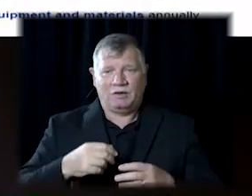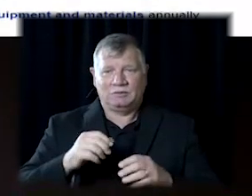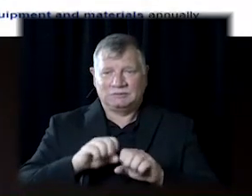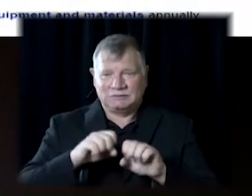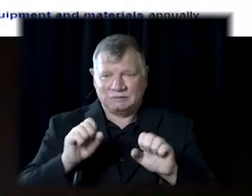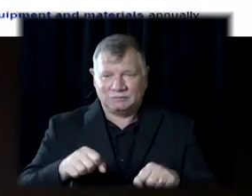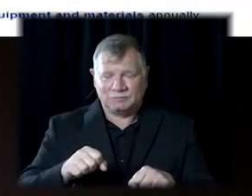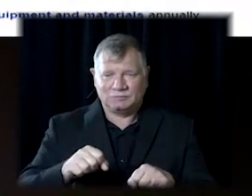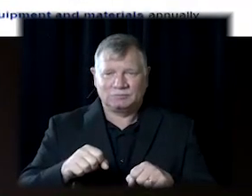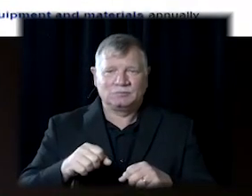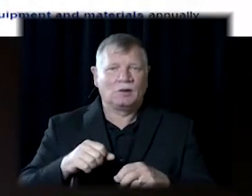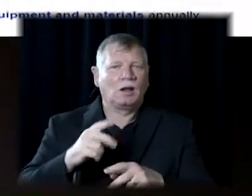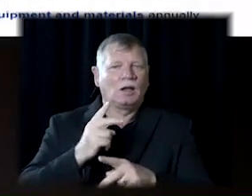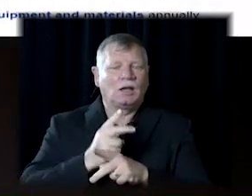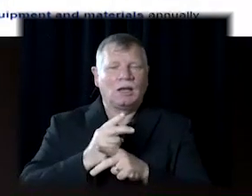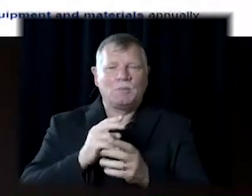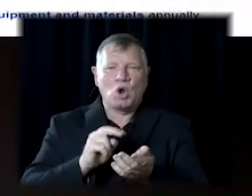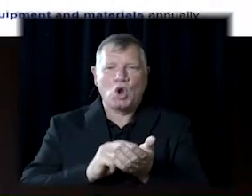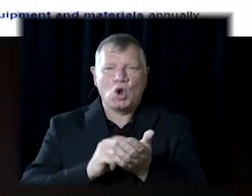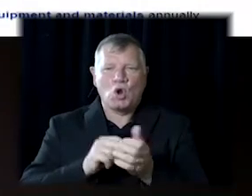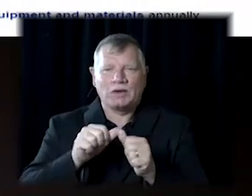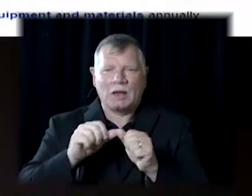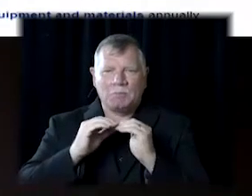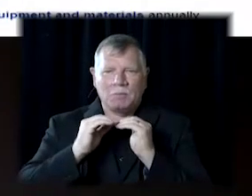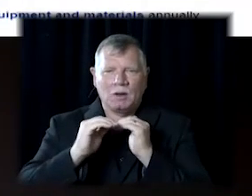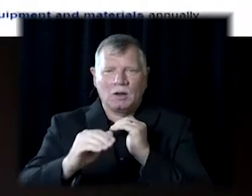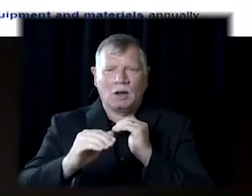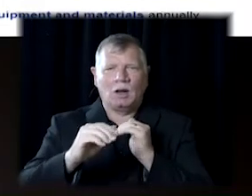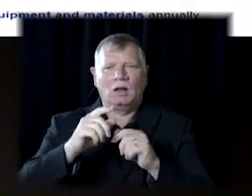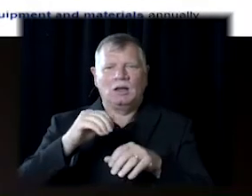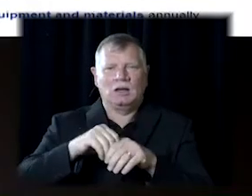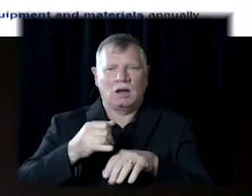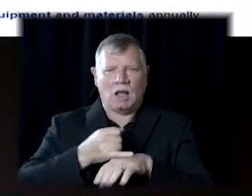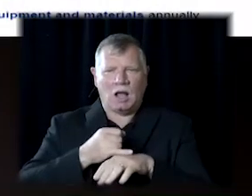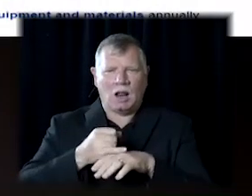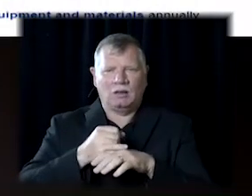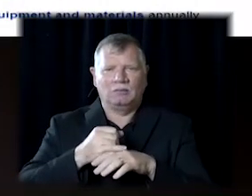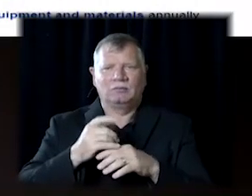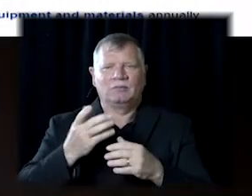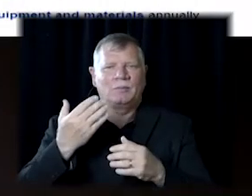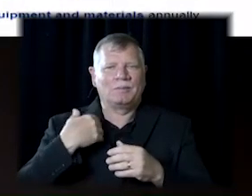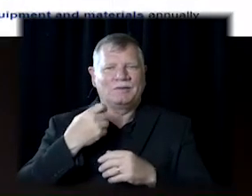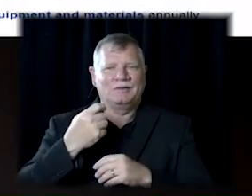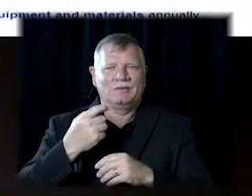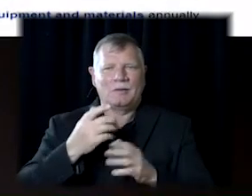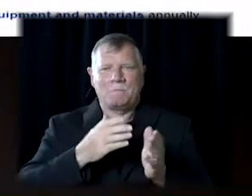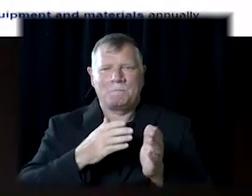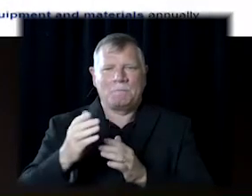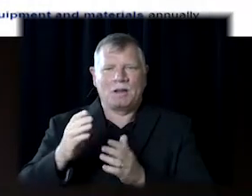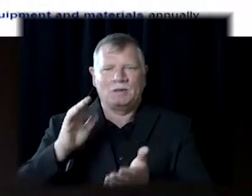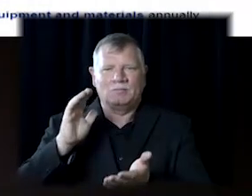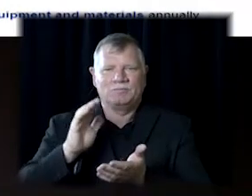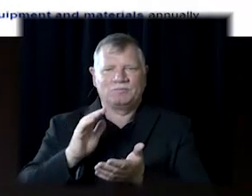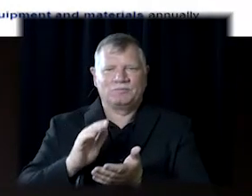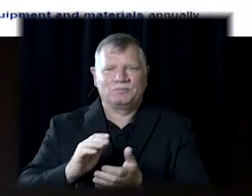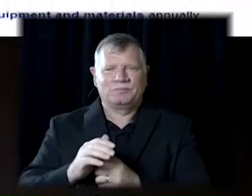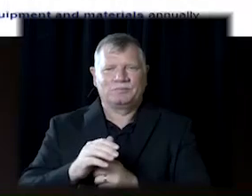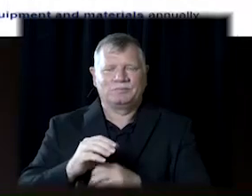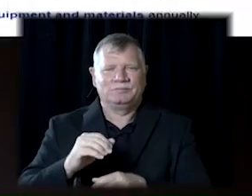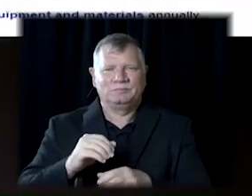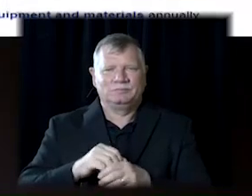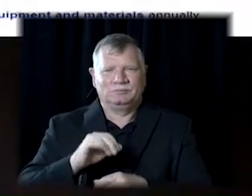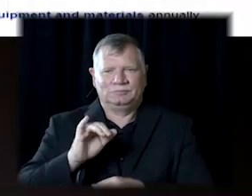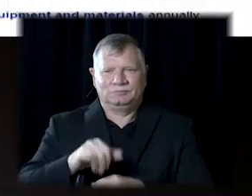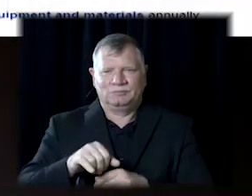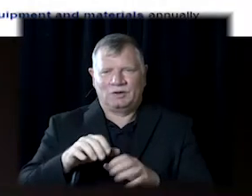current nurse staffing levels can be maintained across the island, reversing any previously planned right-sizing in this category